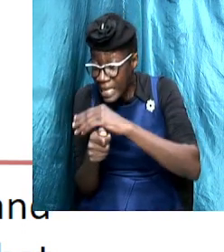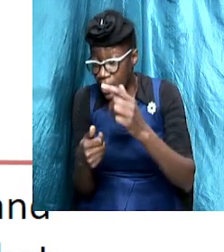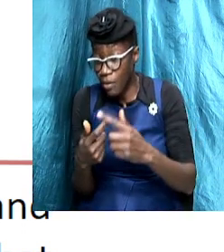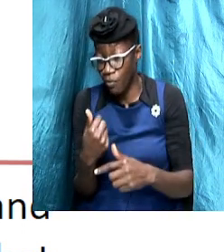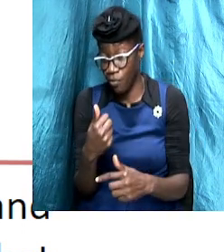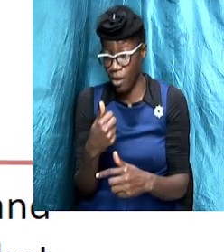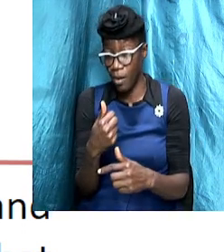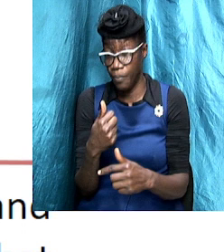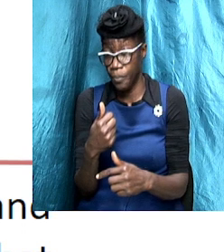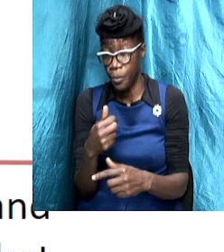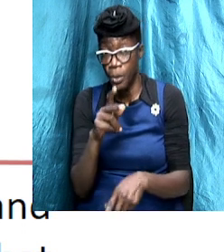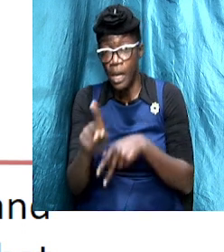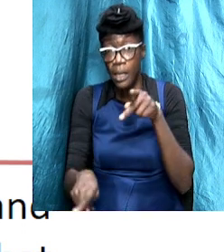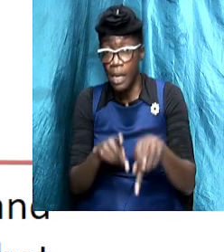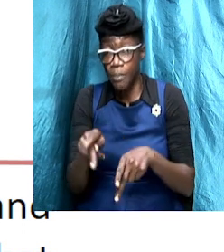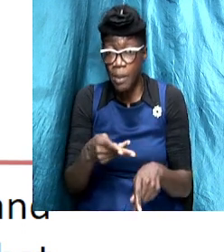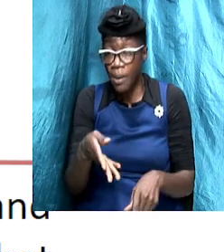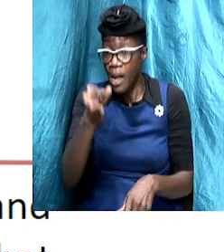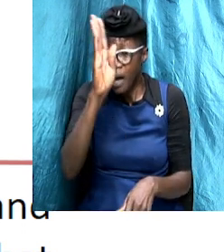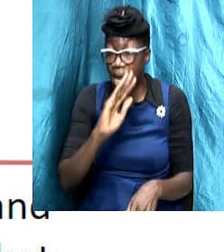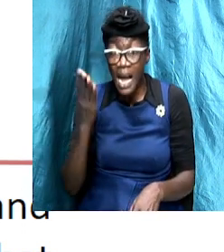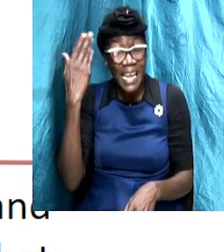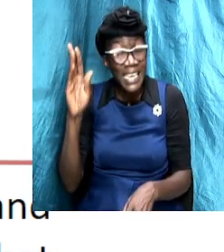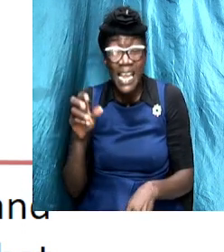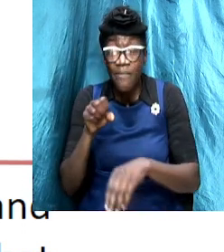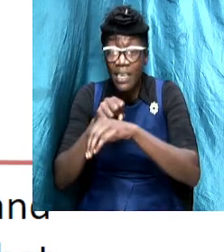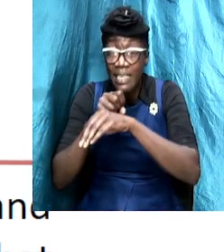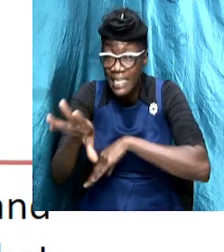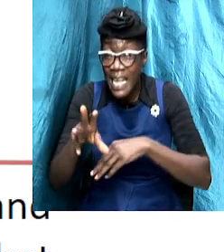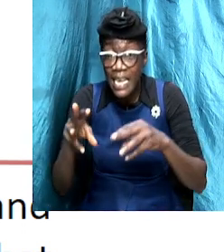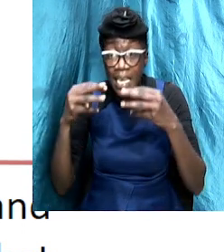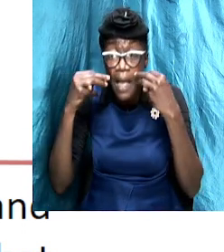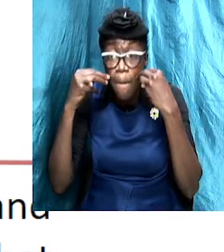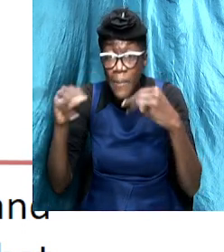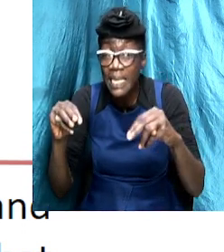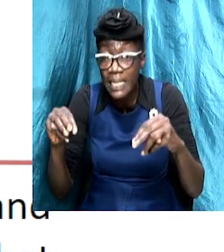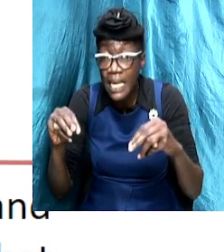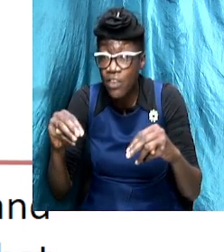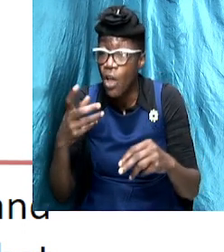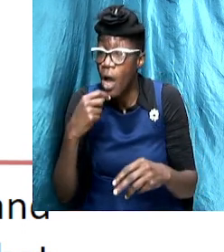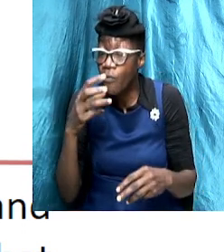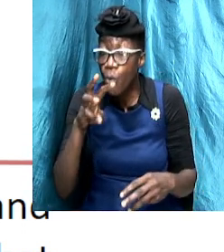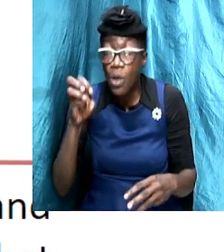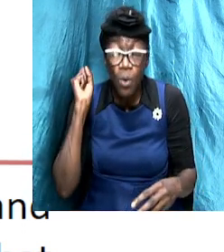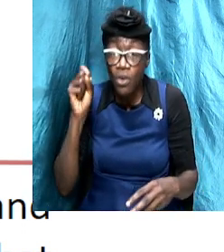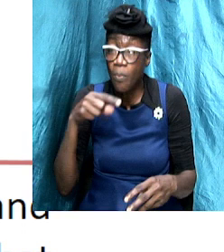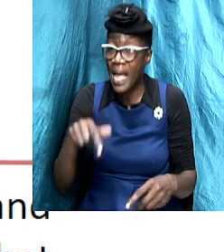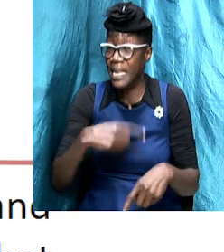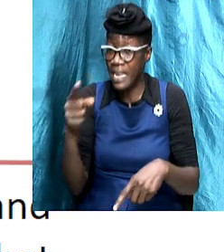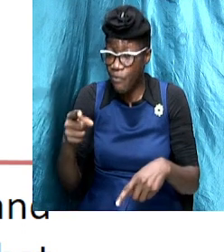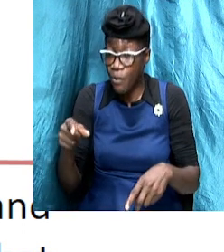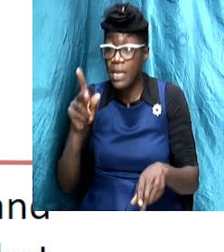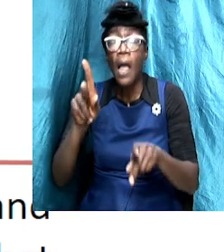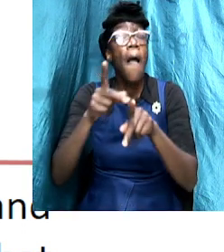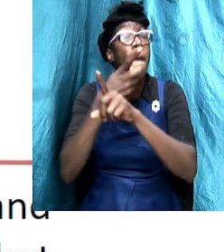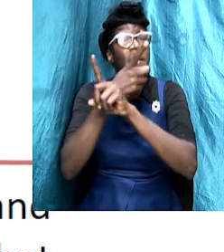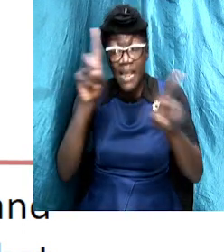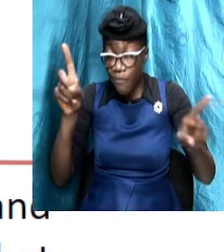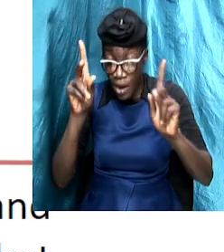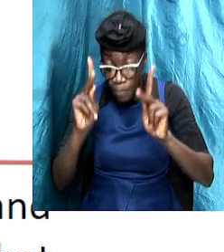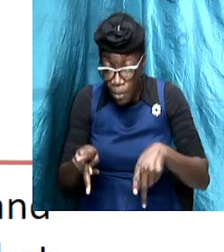Midianites. God didn't send the message of who he was by Gabriel or by Michael, but the God